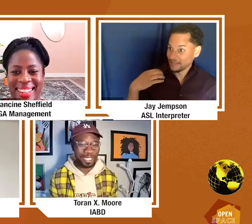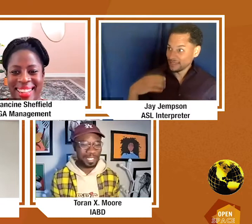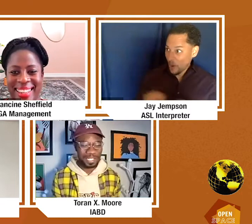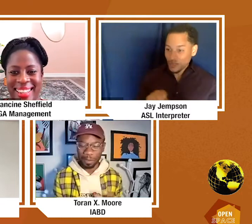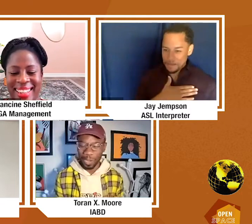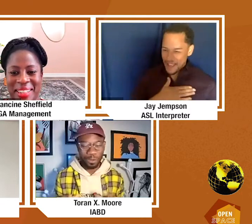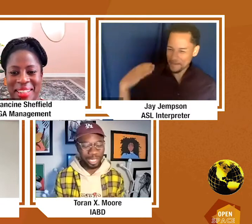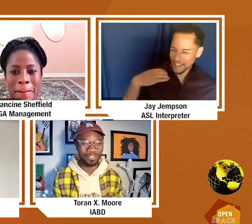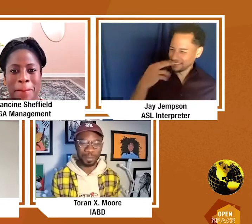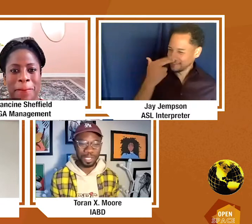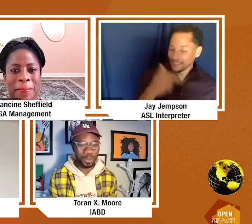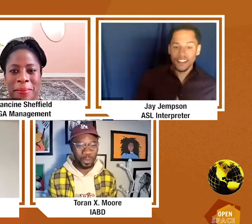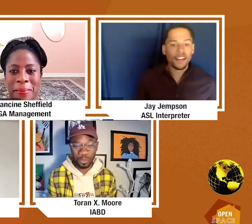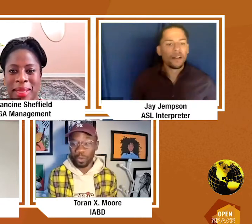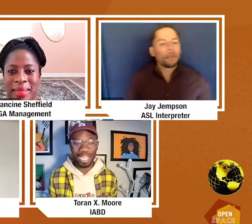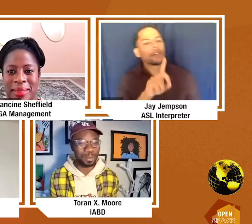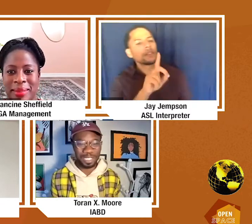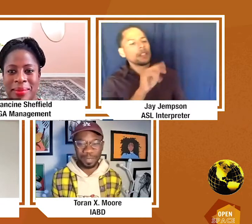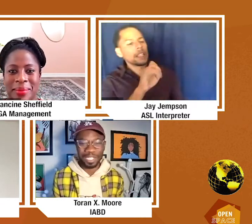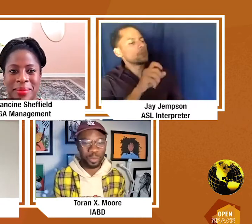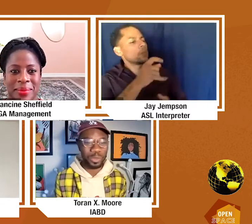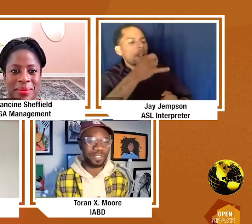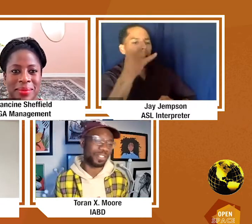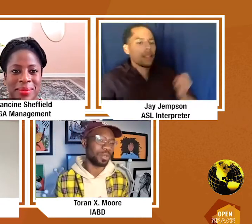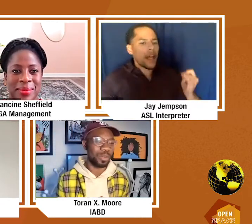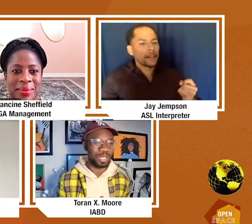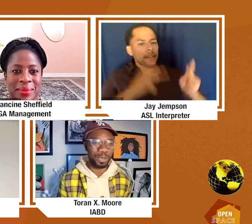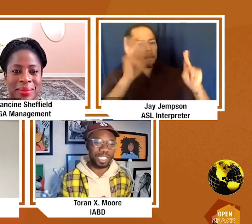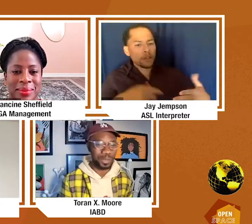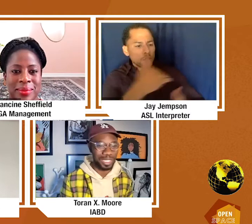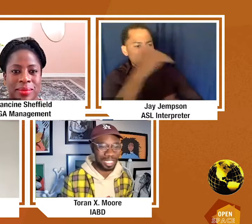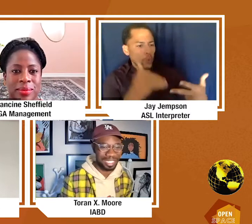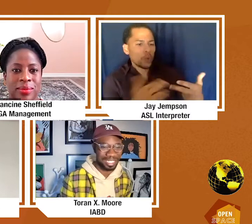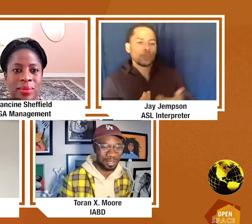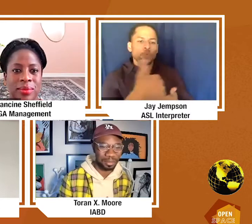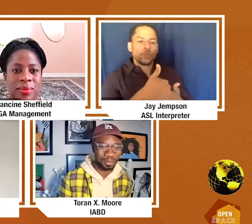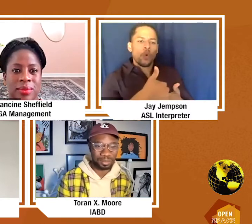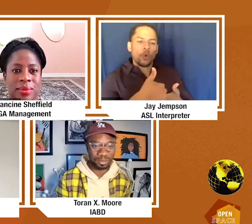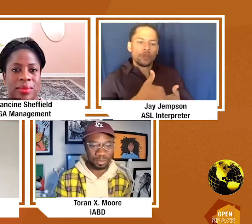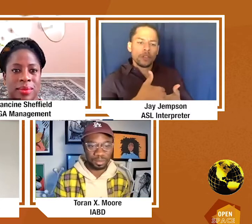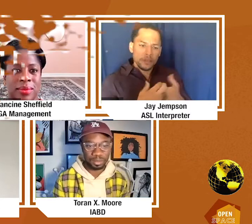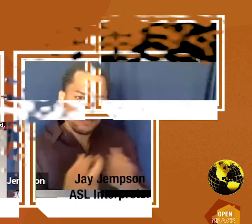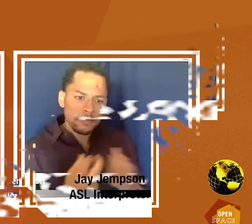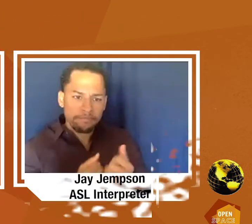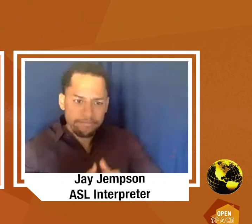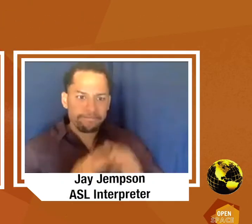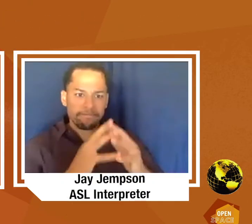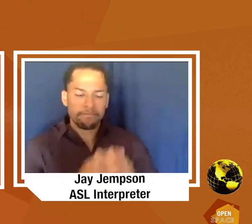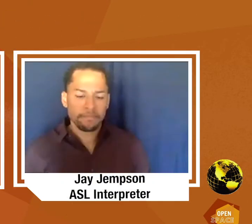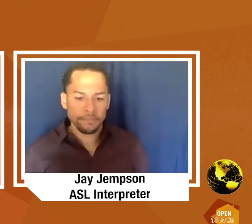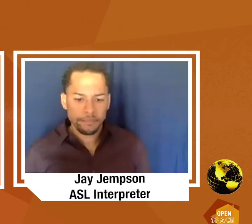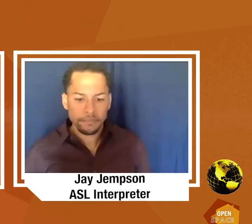But Denise, you are the last piece of this puzzle. So I want to hear from you. Why open space? What was it for you that really brought you into